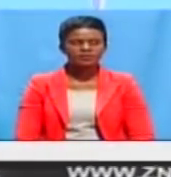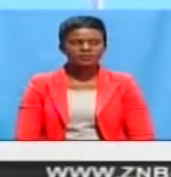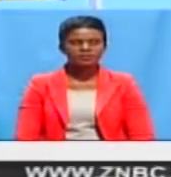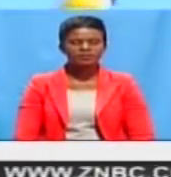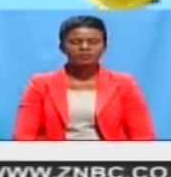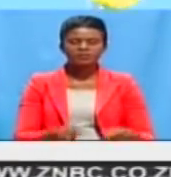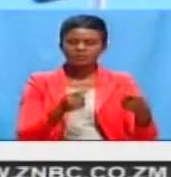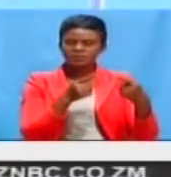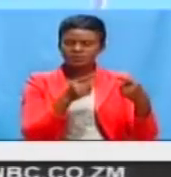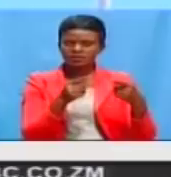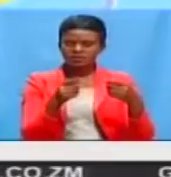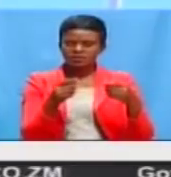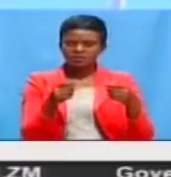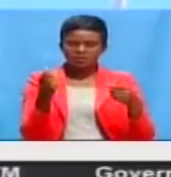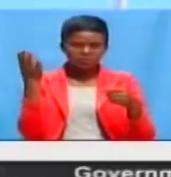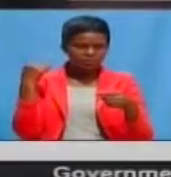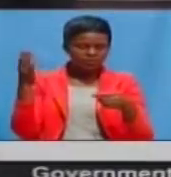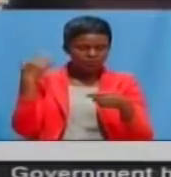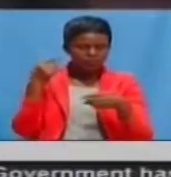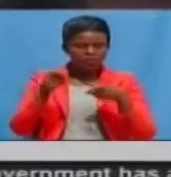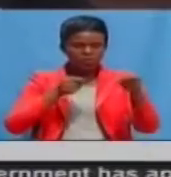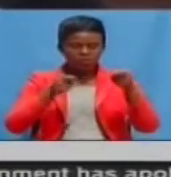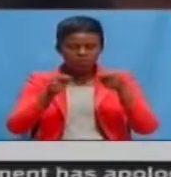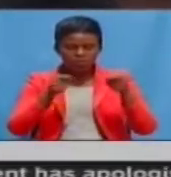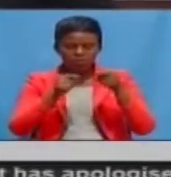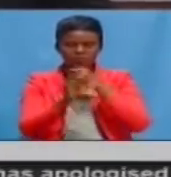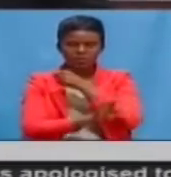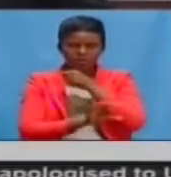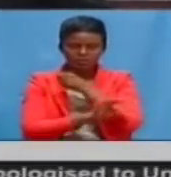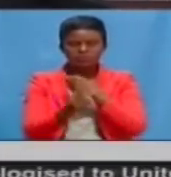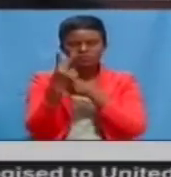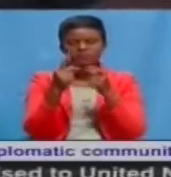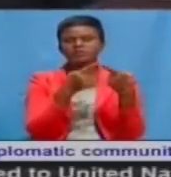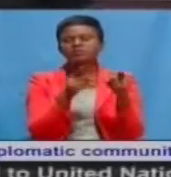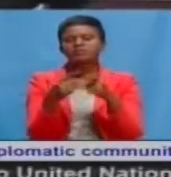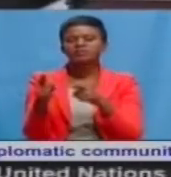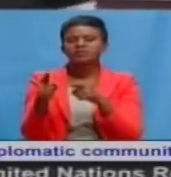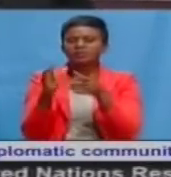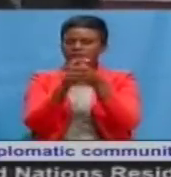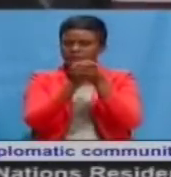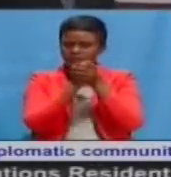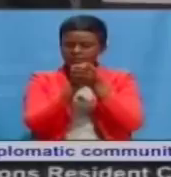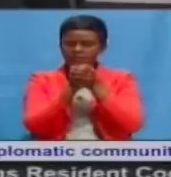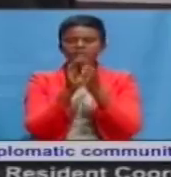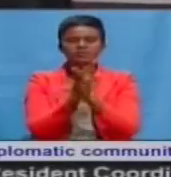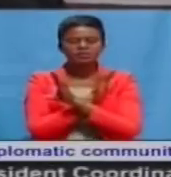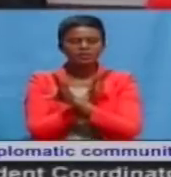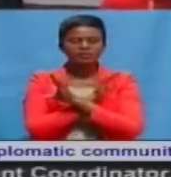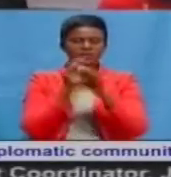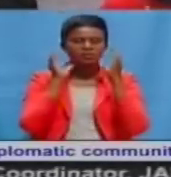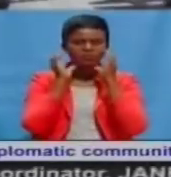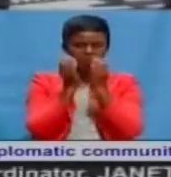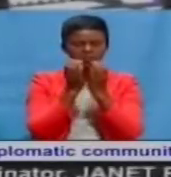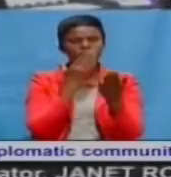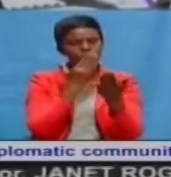by two different colonial powers, the relationship between Zambia and Mozambique has continued to flourish